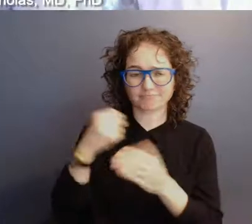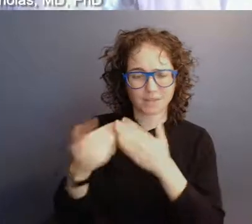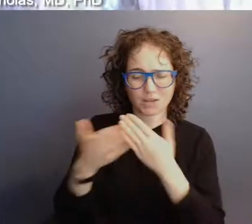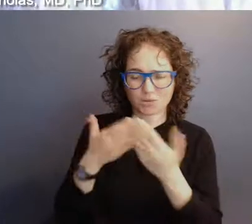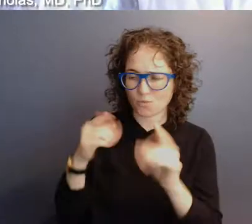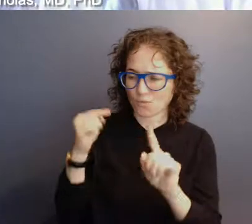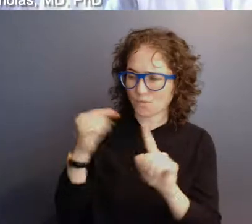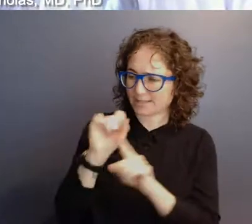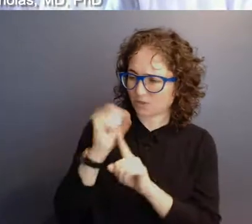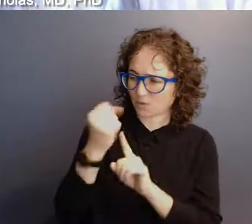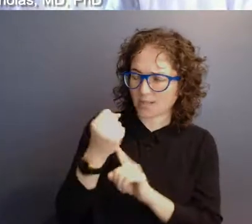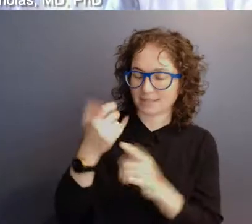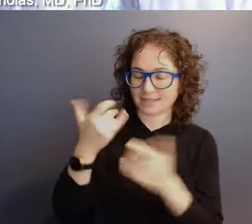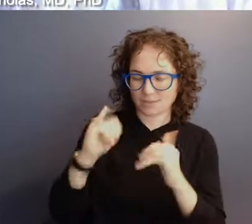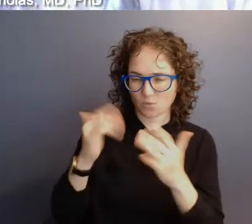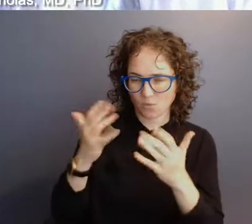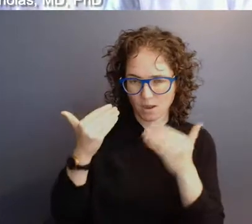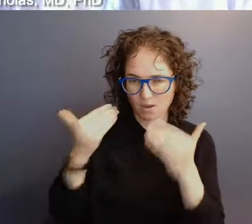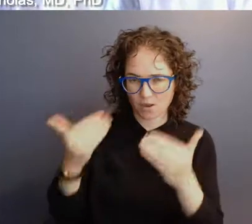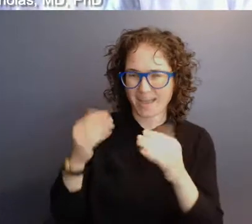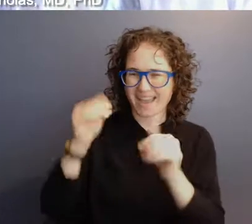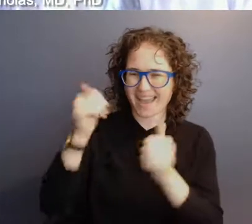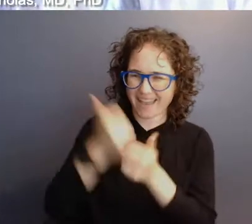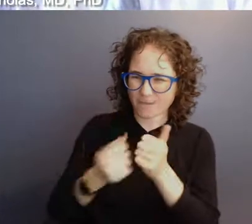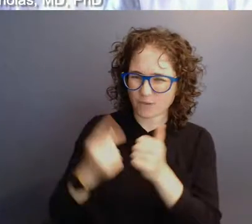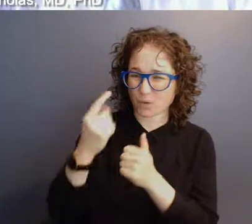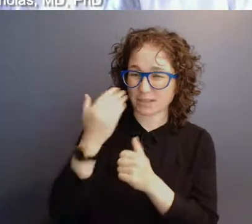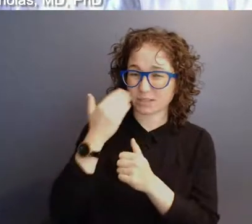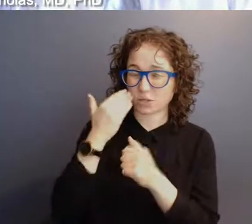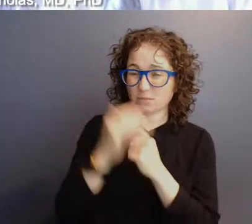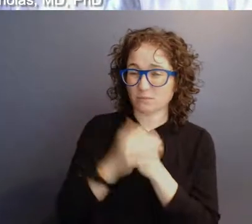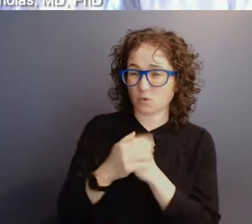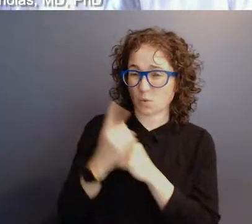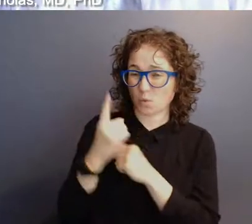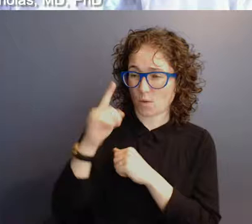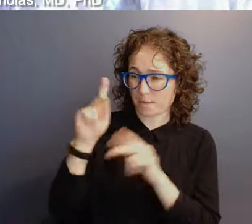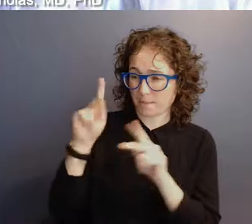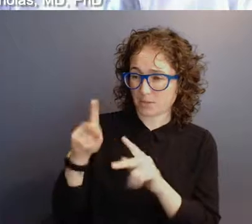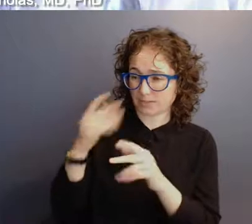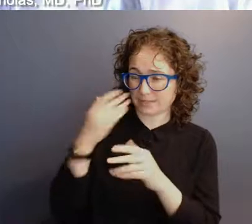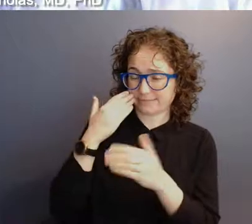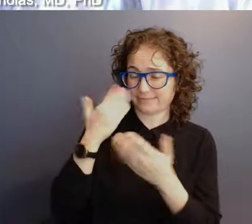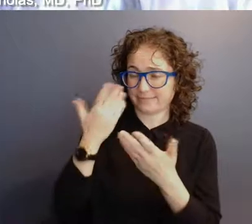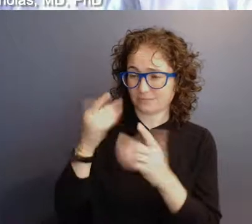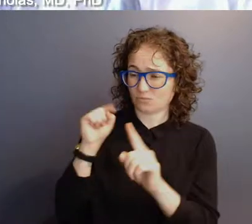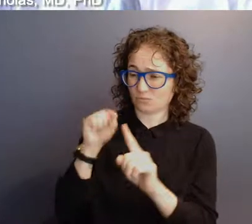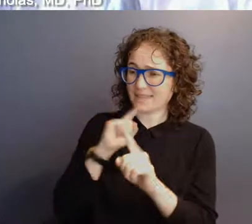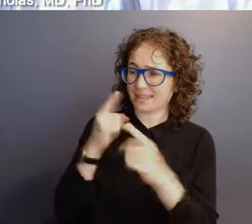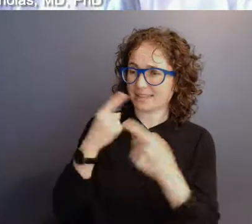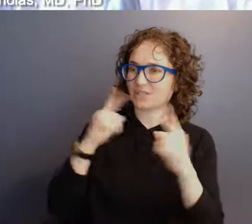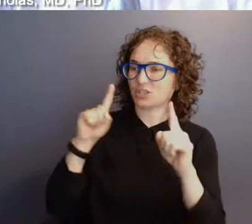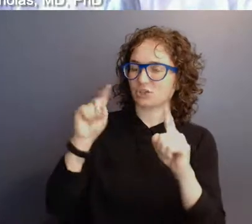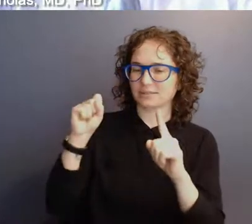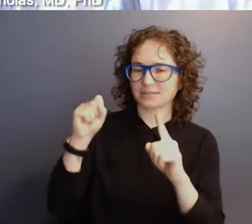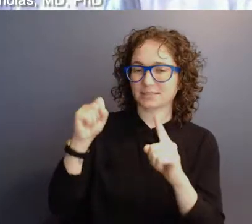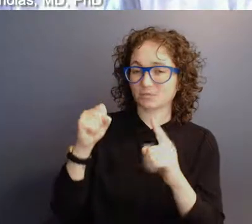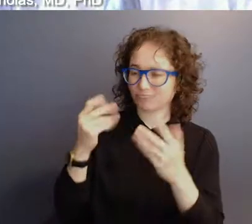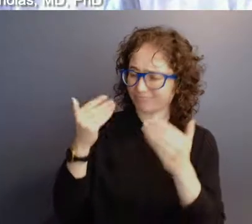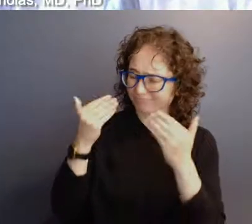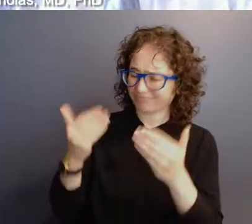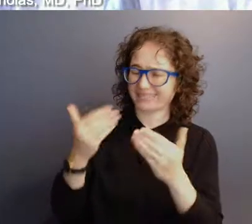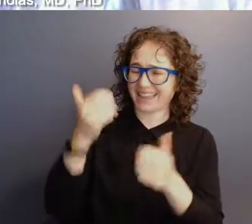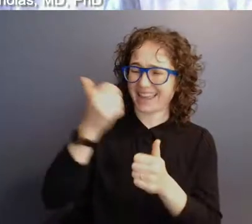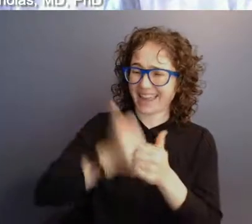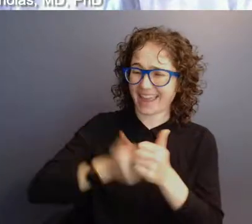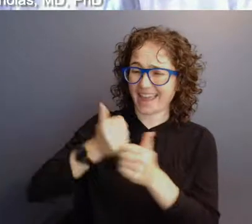we want to get everybody, even one person to us is a victory. So we want to get every single person that